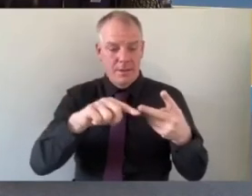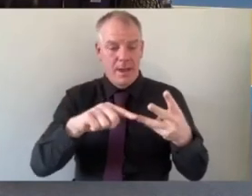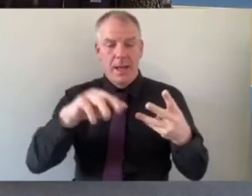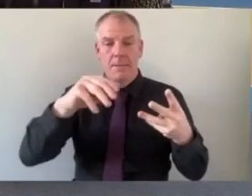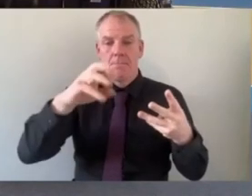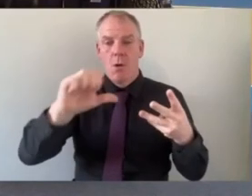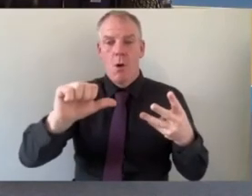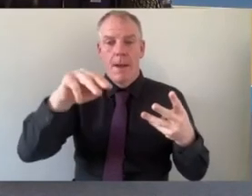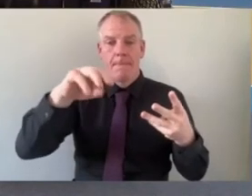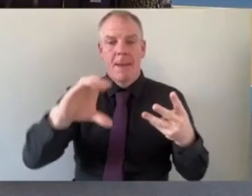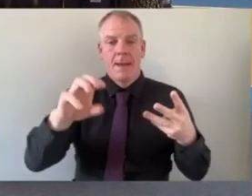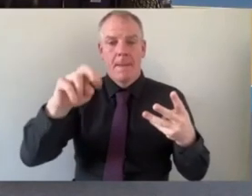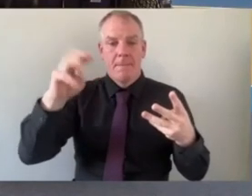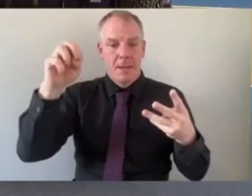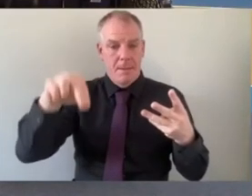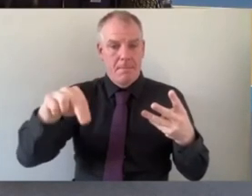thank you so much for your time we really do appreciate